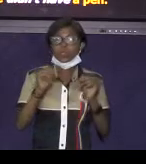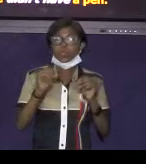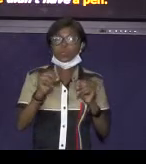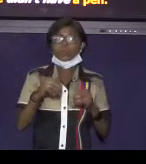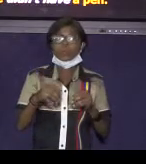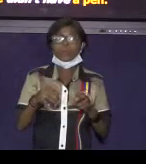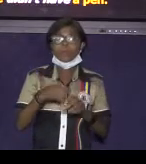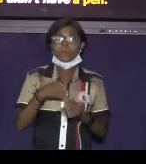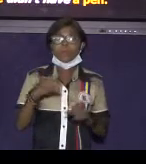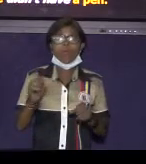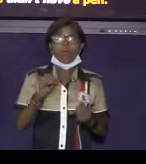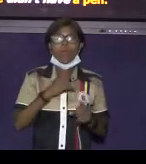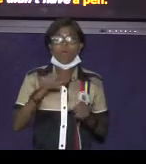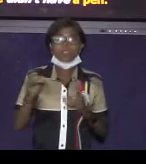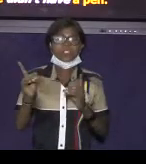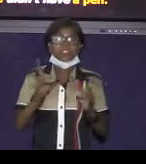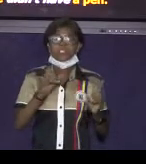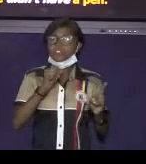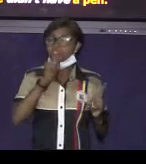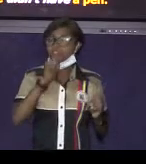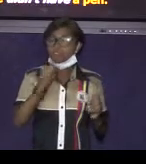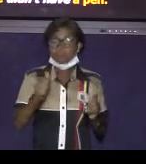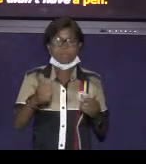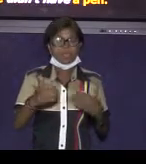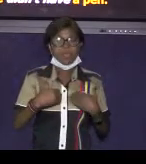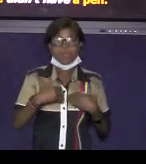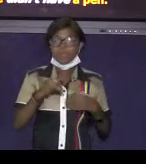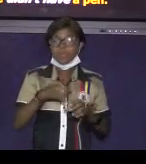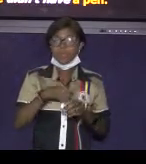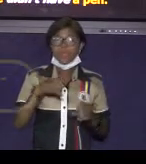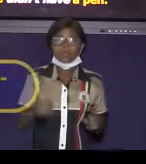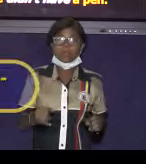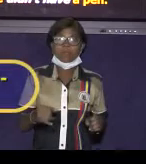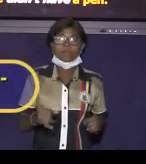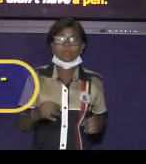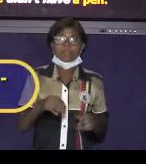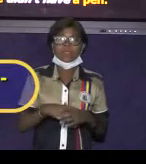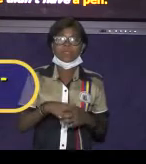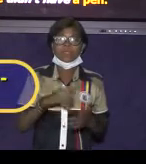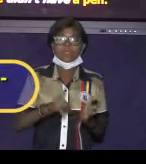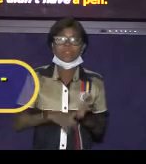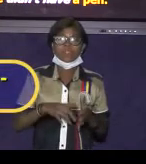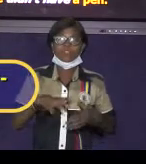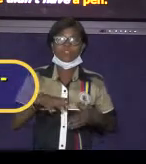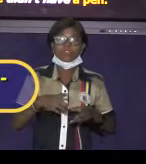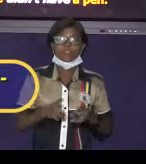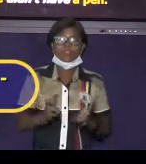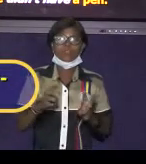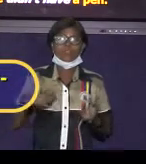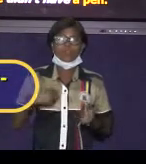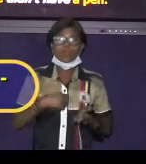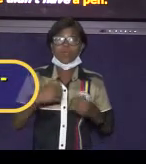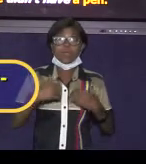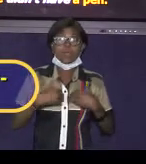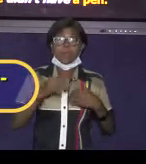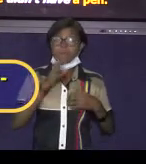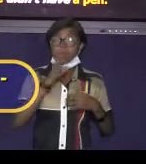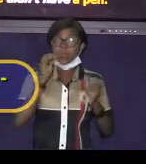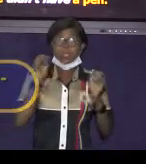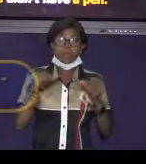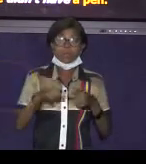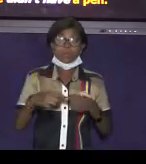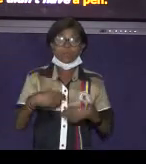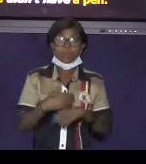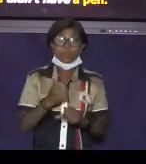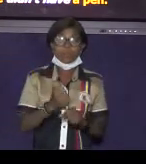a pen, or she didn't have a pen. In this way, we've been able to make affirmative